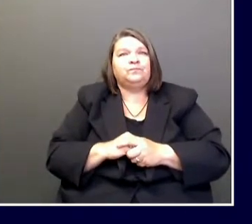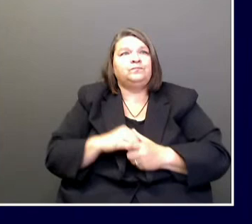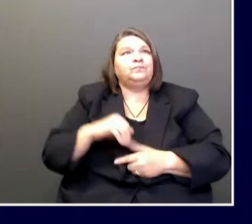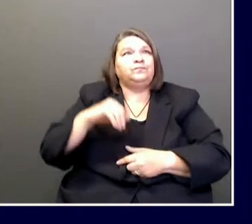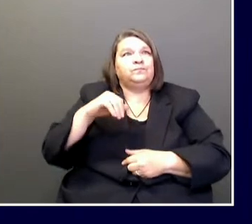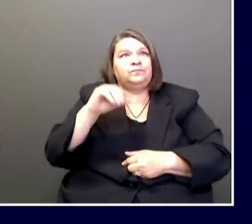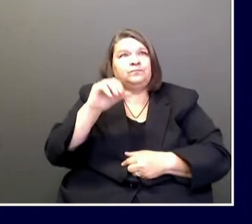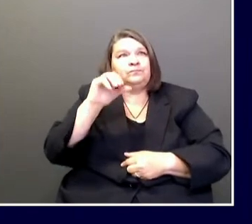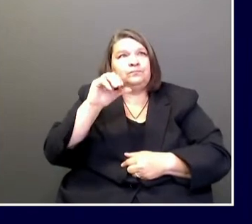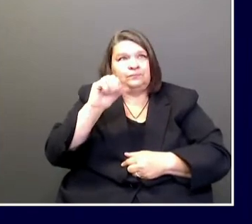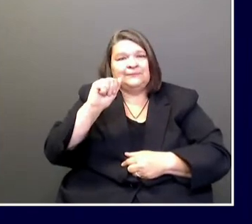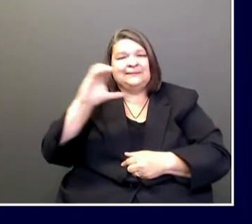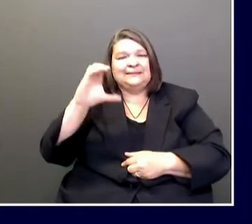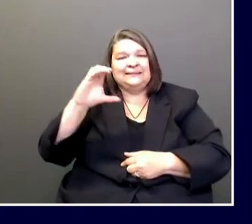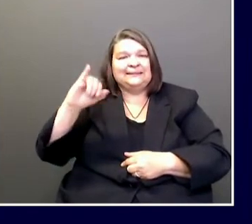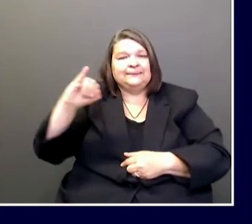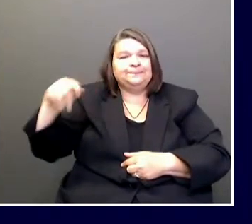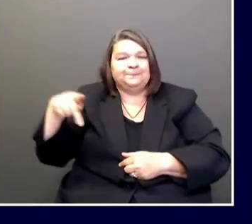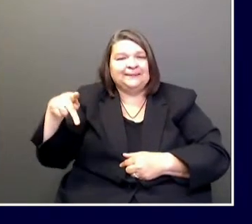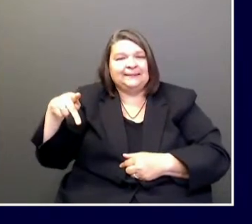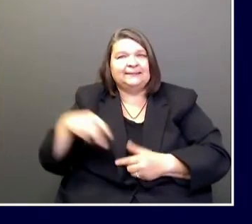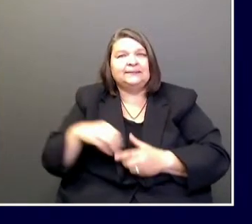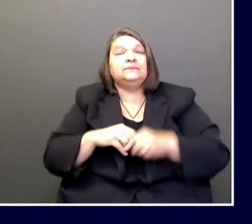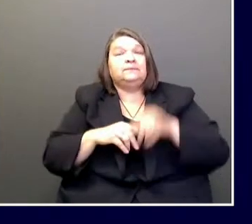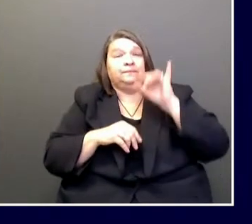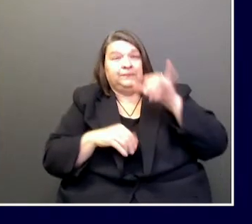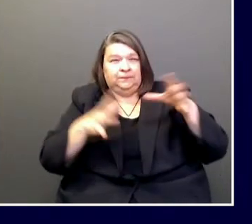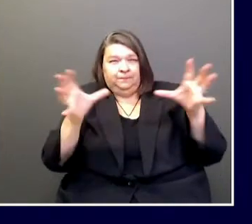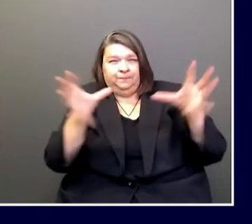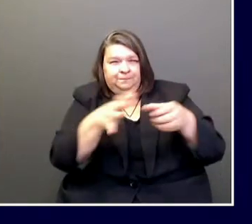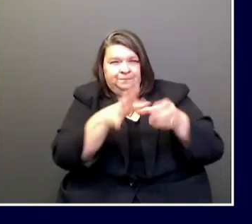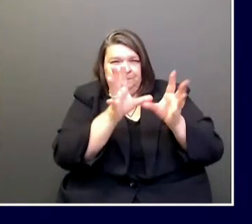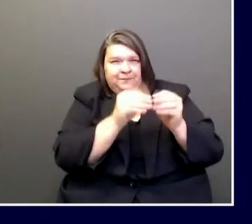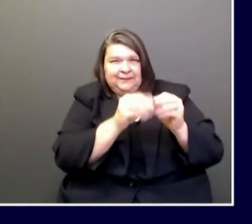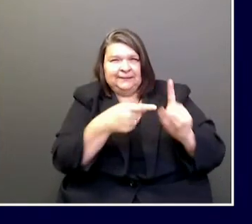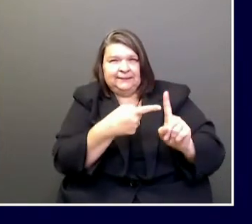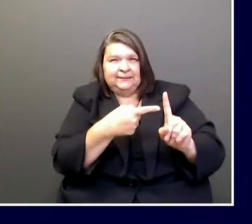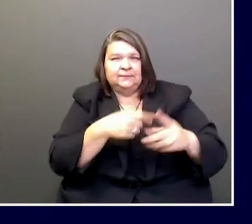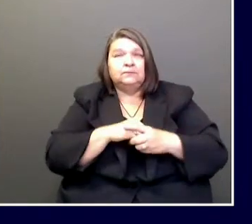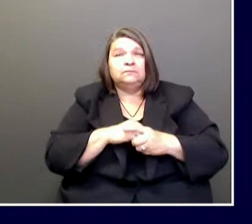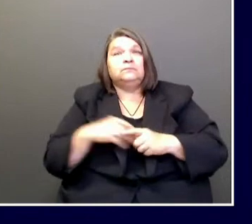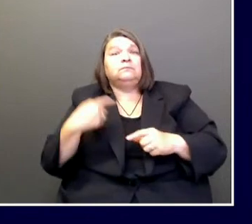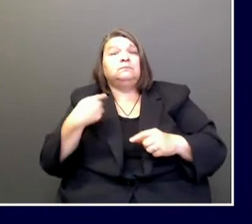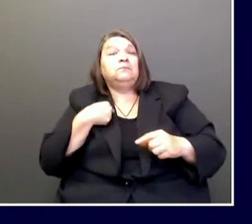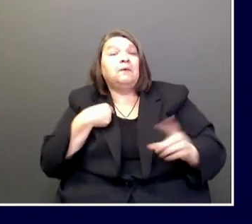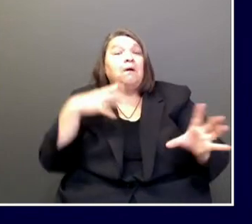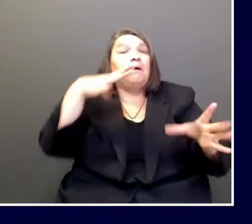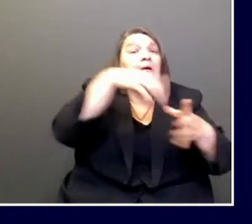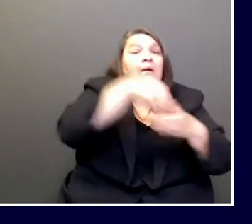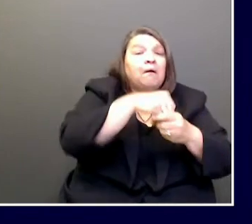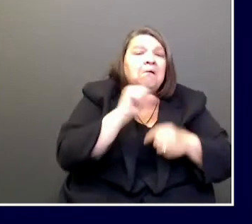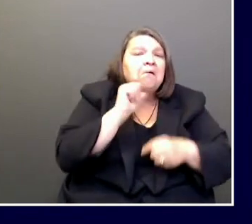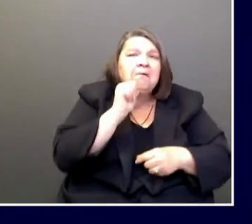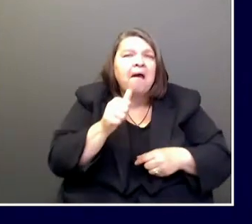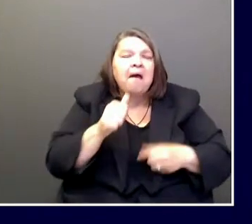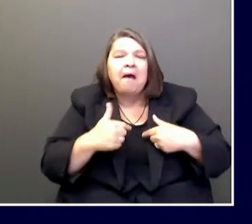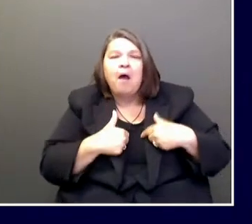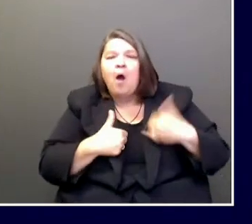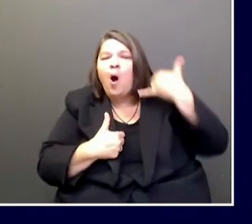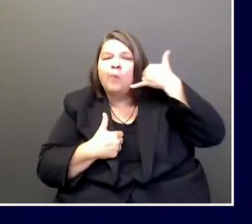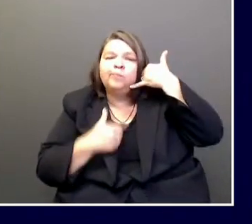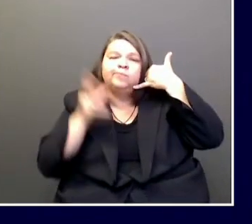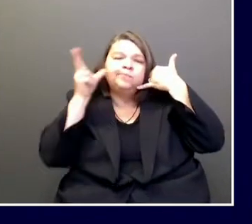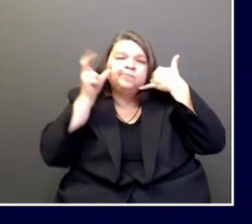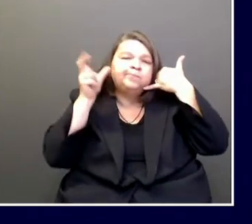I had the privilege of listening in on their discussion. And both of these exact questions were analyzed,